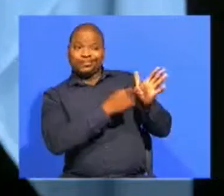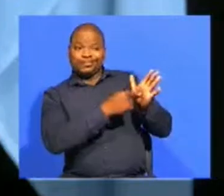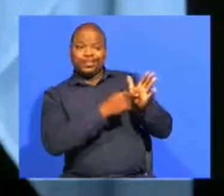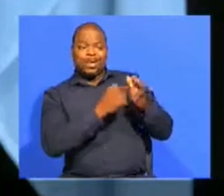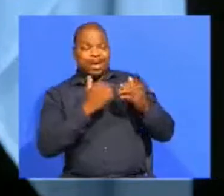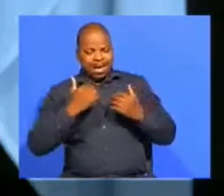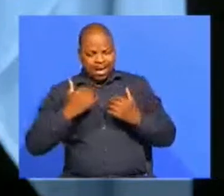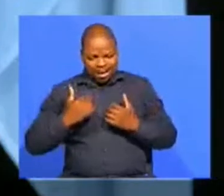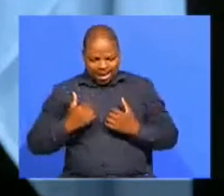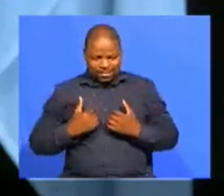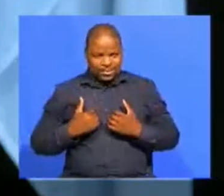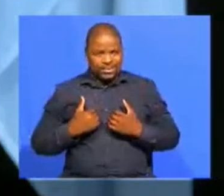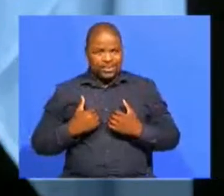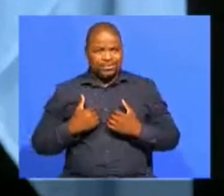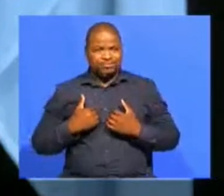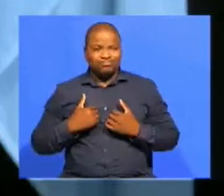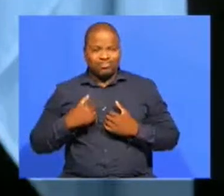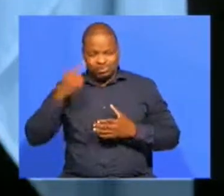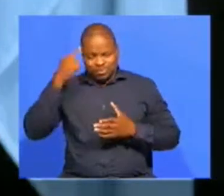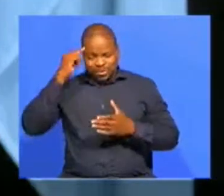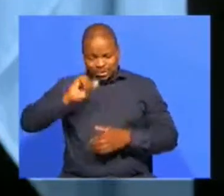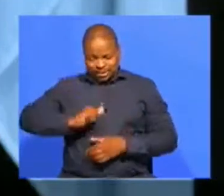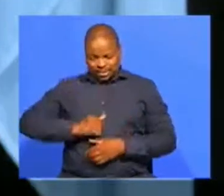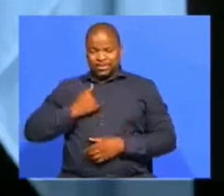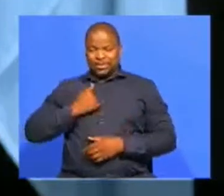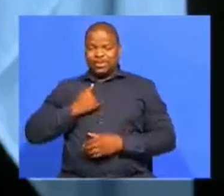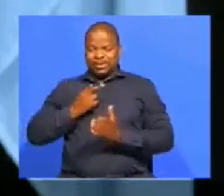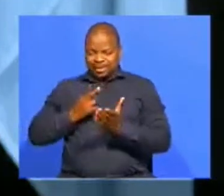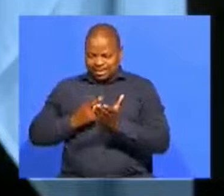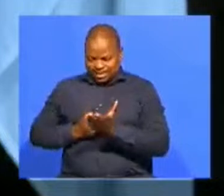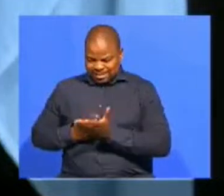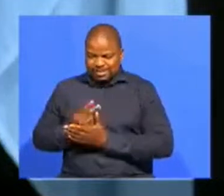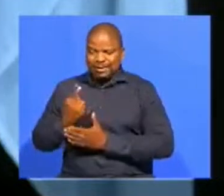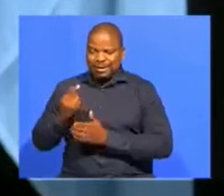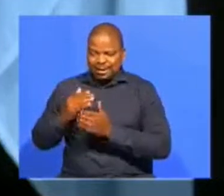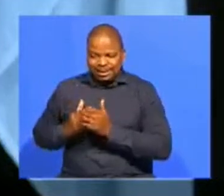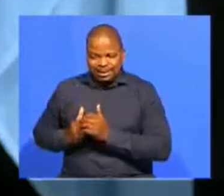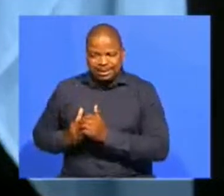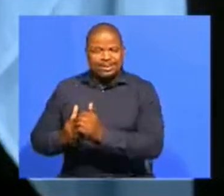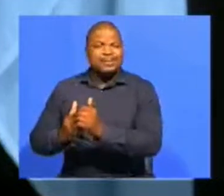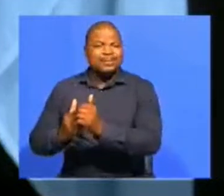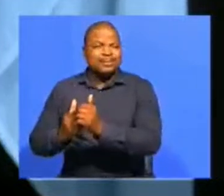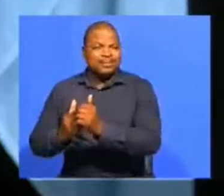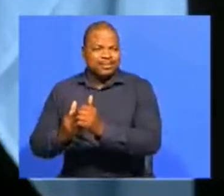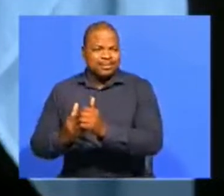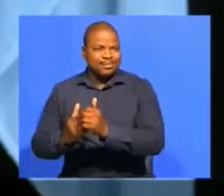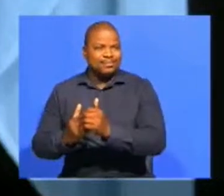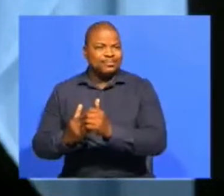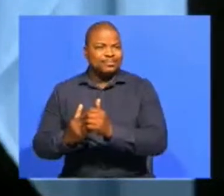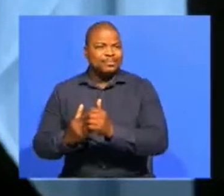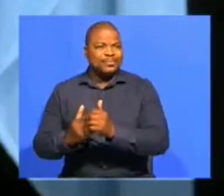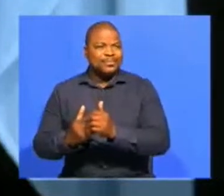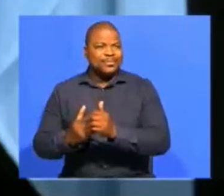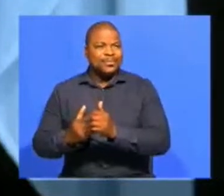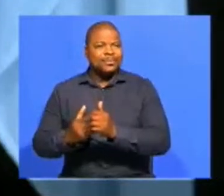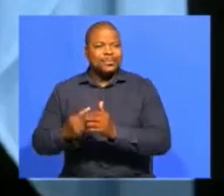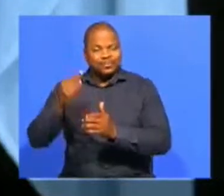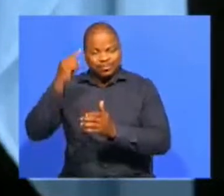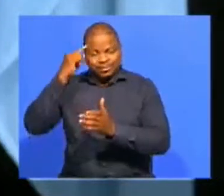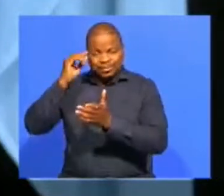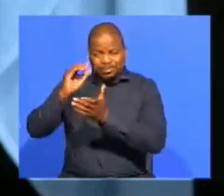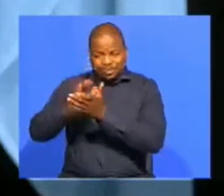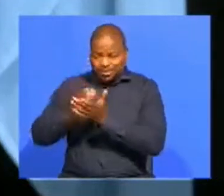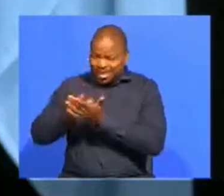have taken unto themselves the right to be the authoritarian and the police of the world